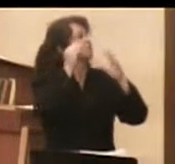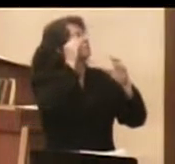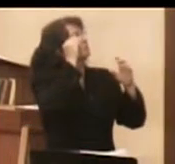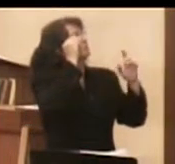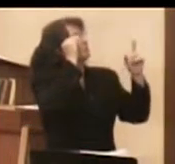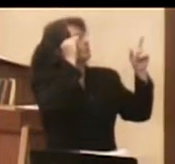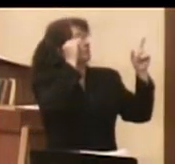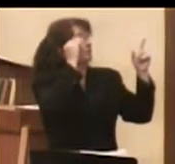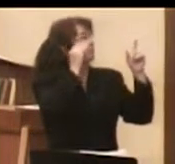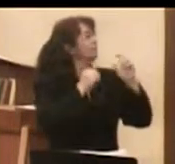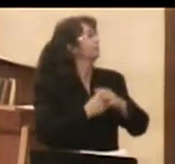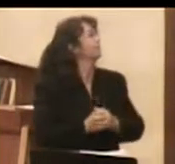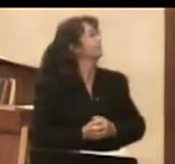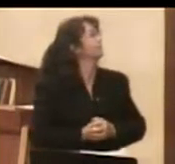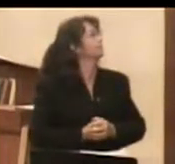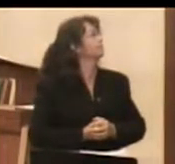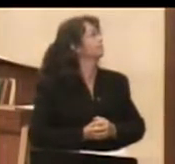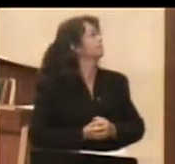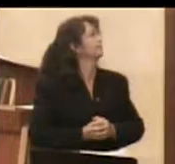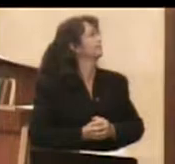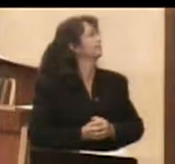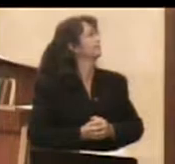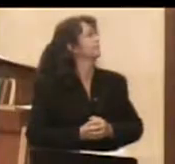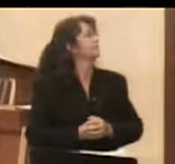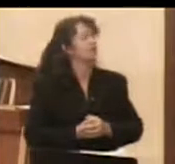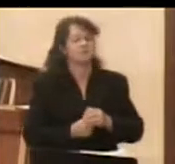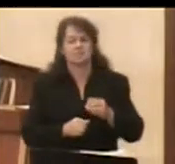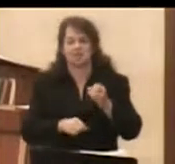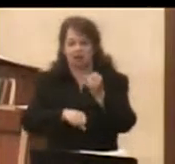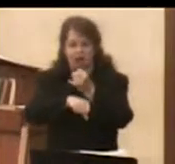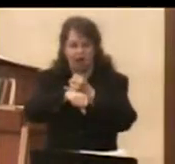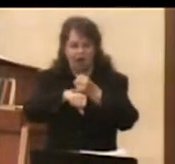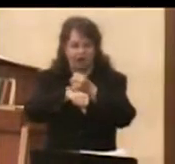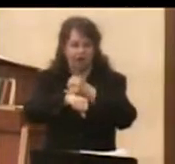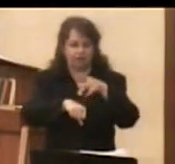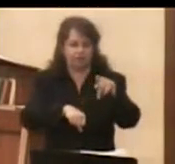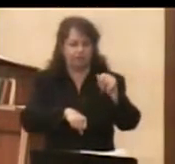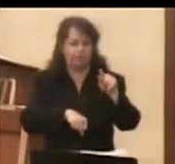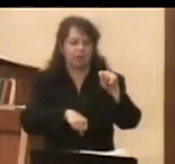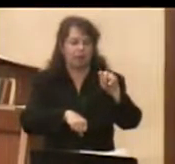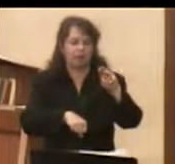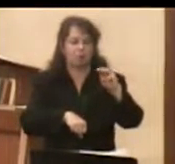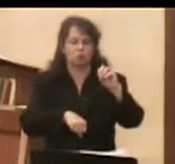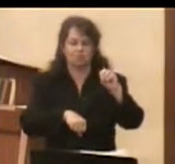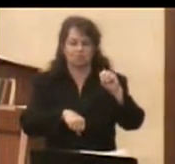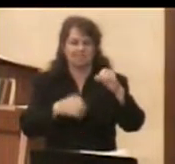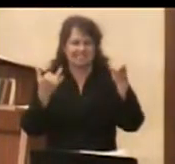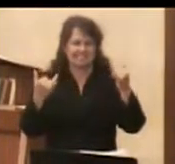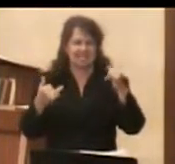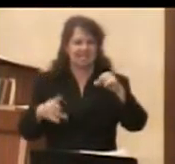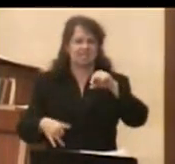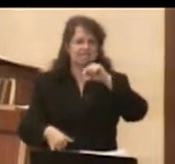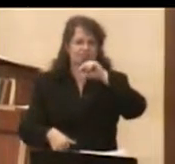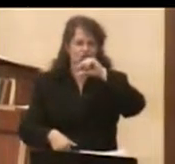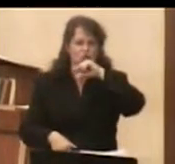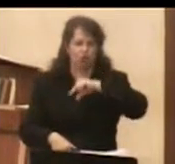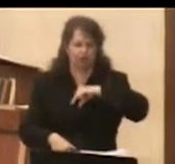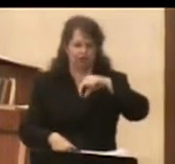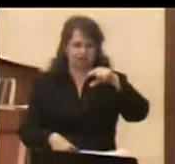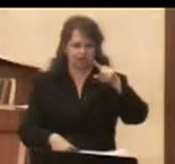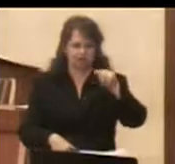says he writes it off of the island of Patmos, and we see that as off what is modern-day Turkey. And all of these